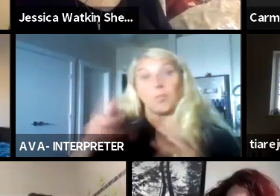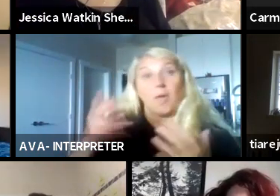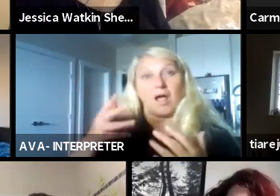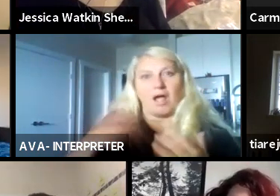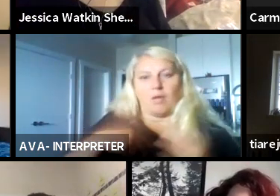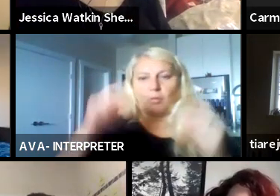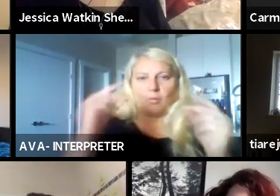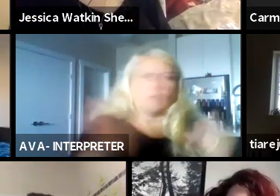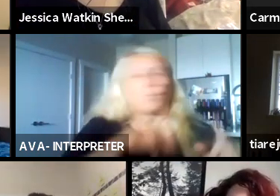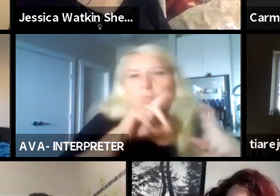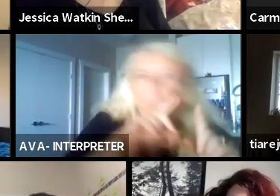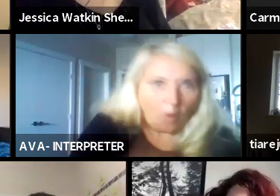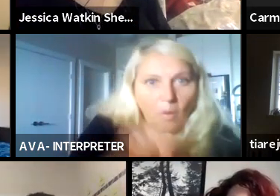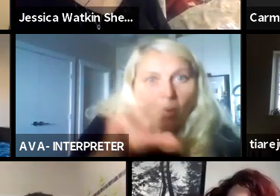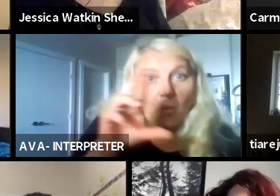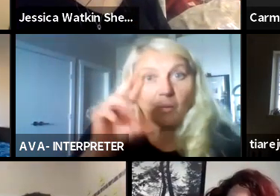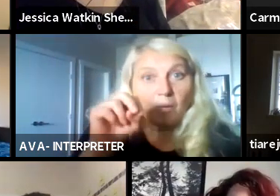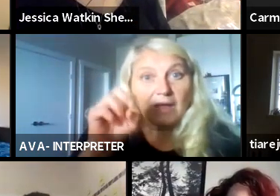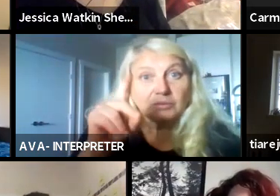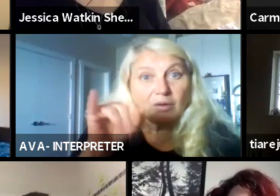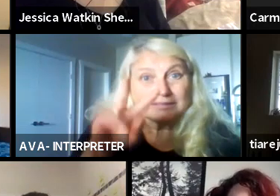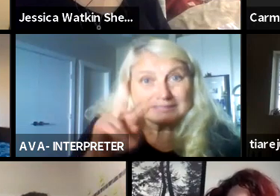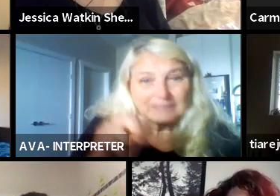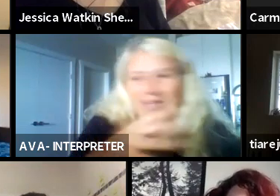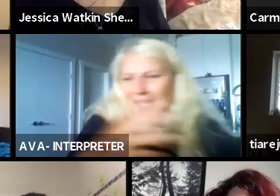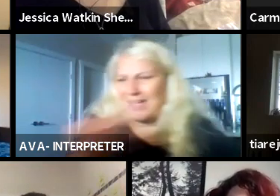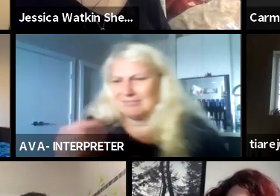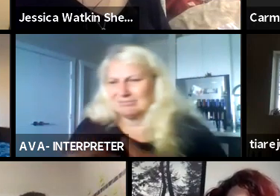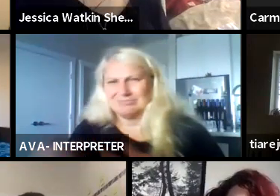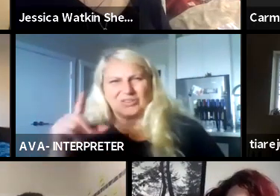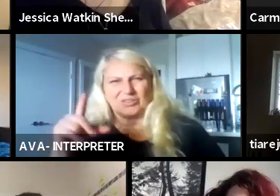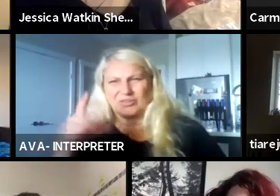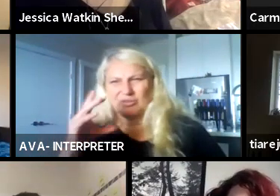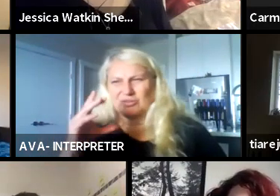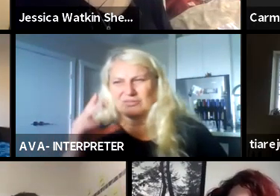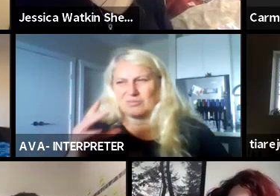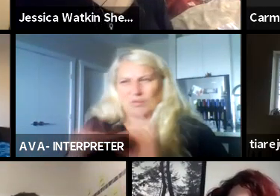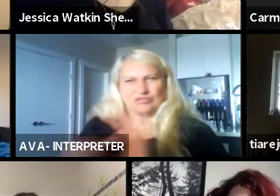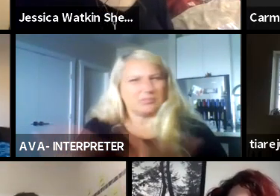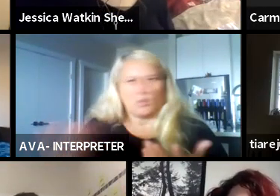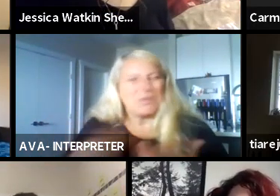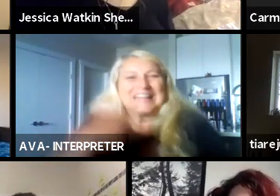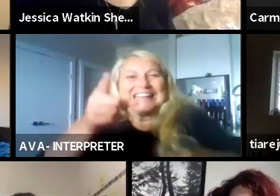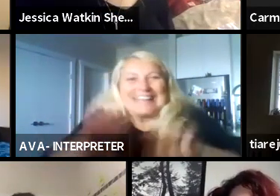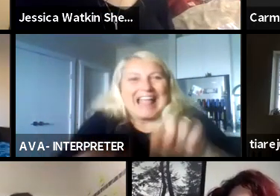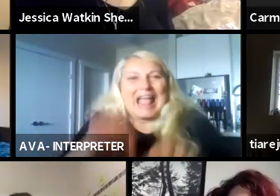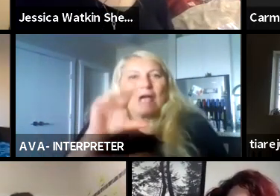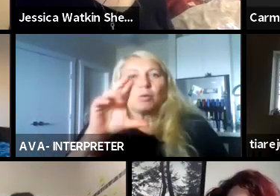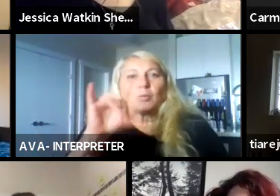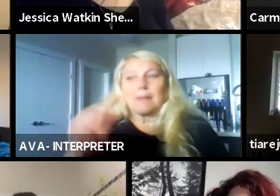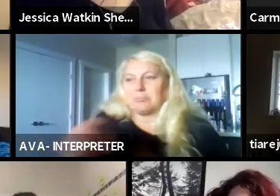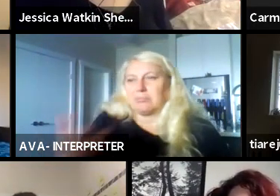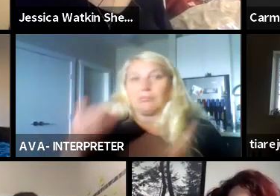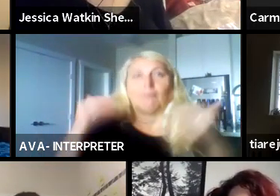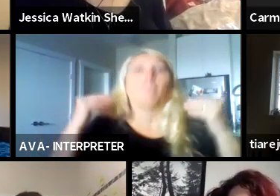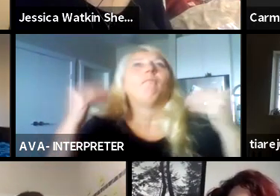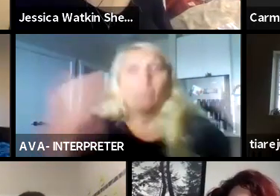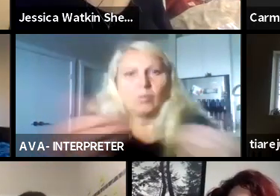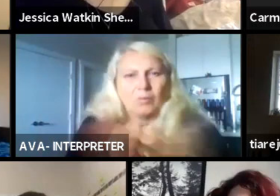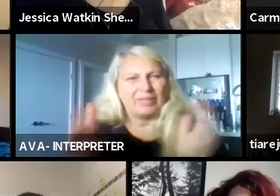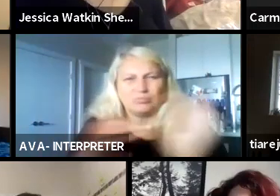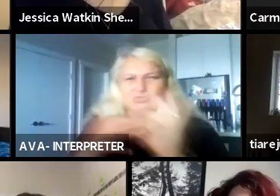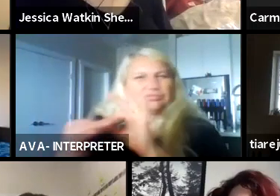cannot have a Crip practice that is not relational, that is without relationship, and that is without an immediate